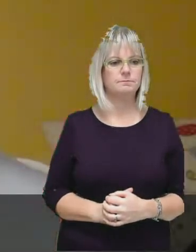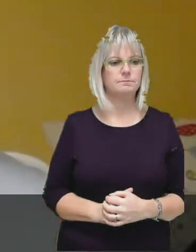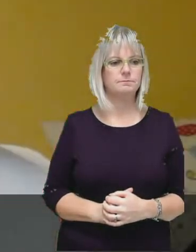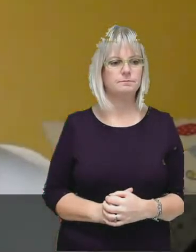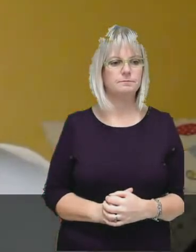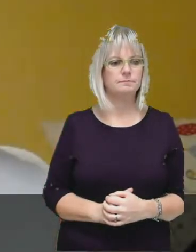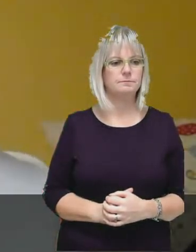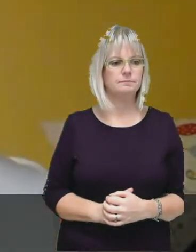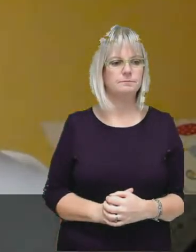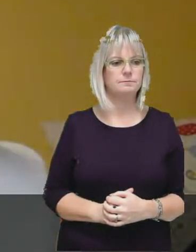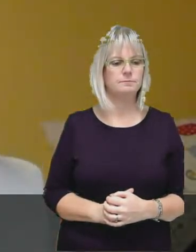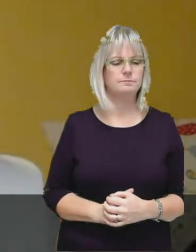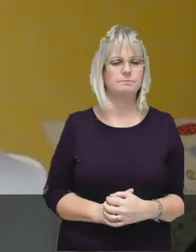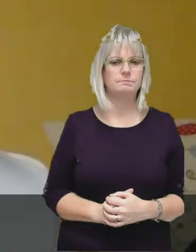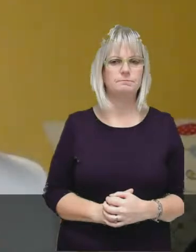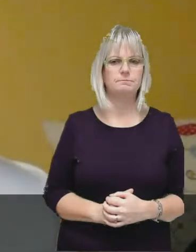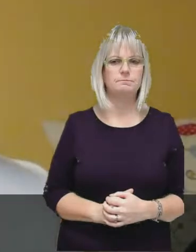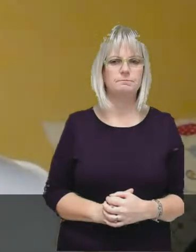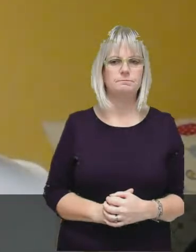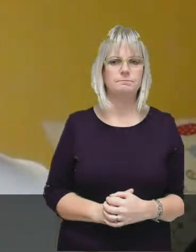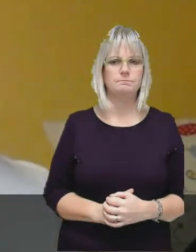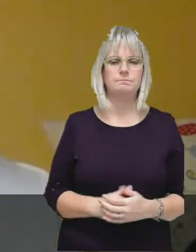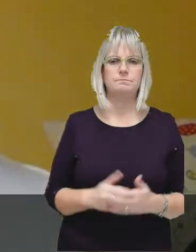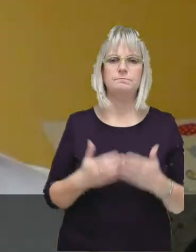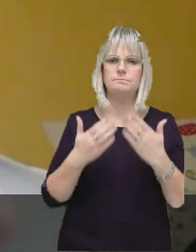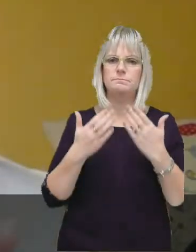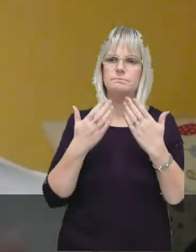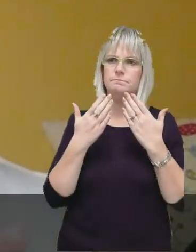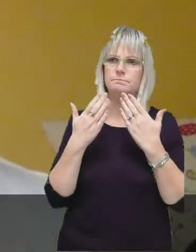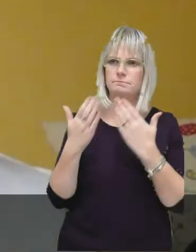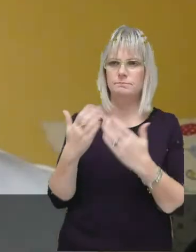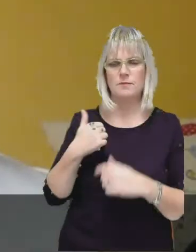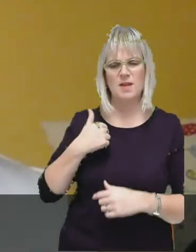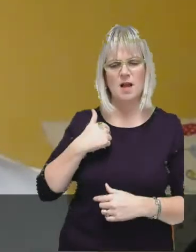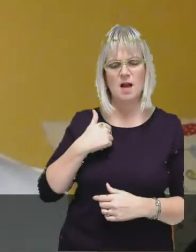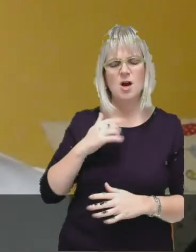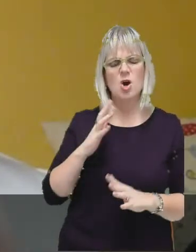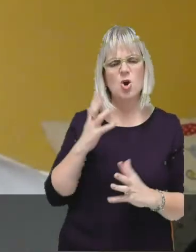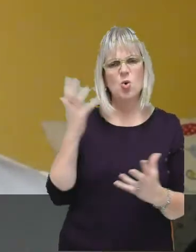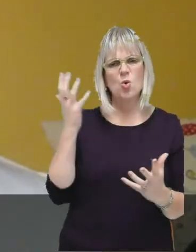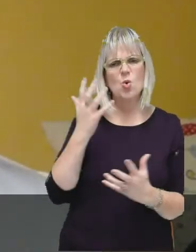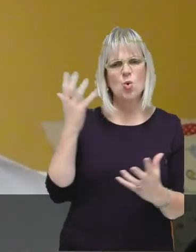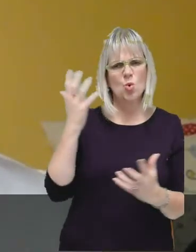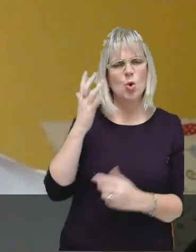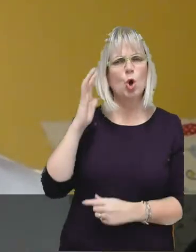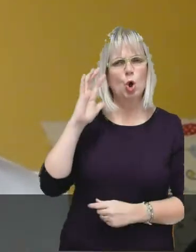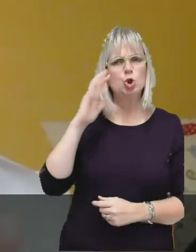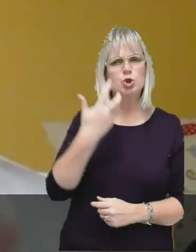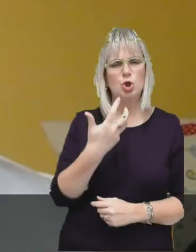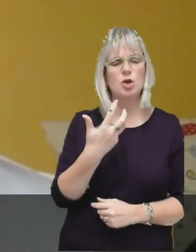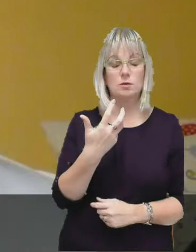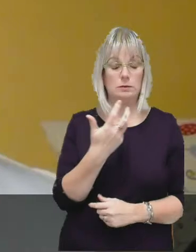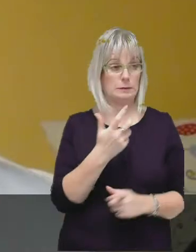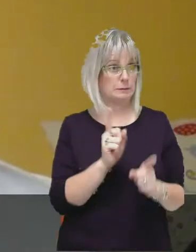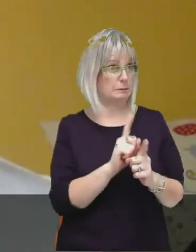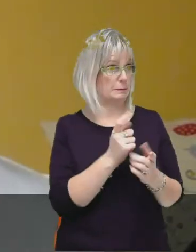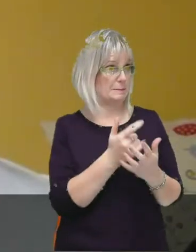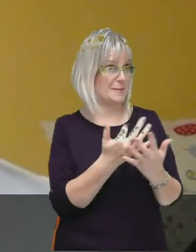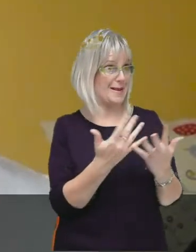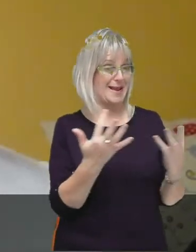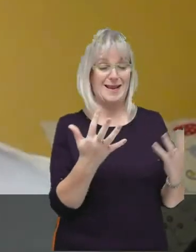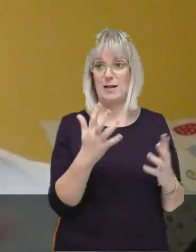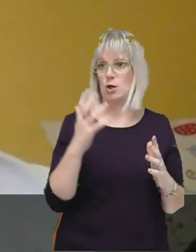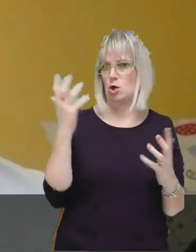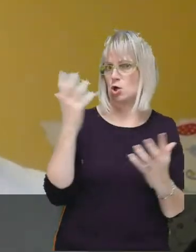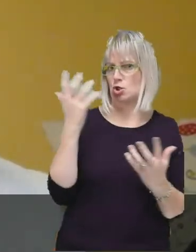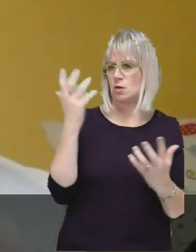I am very concerned about, as many are, about any plans to take away free travel for the over